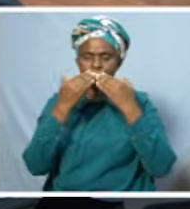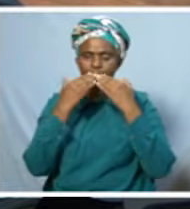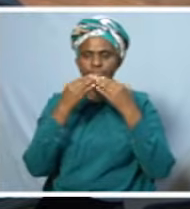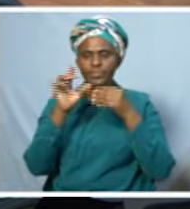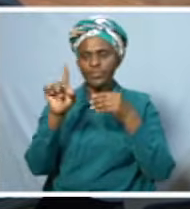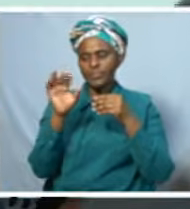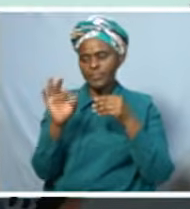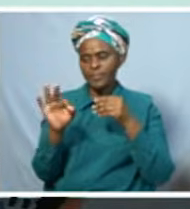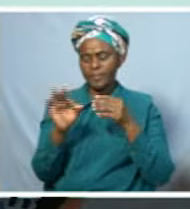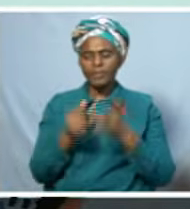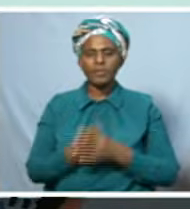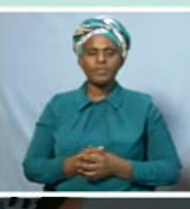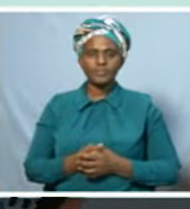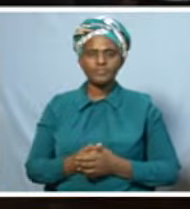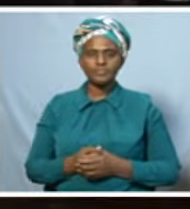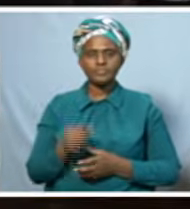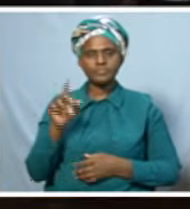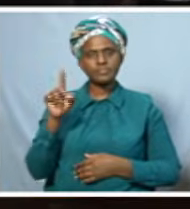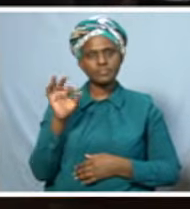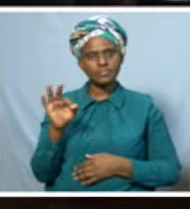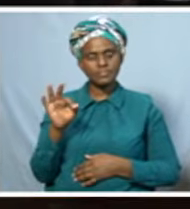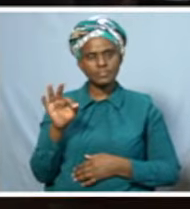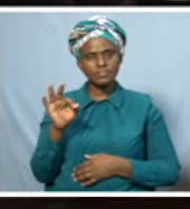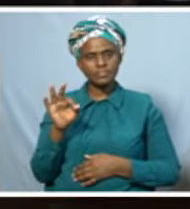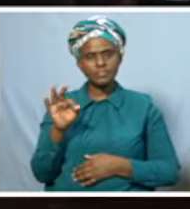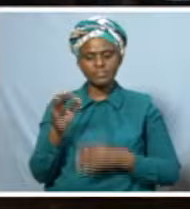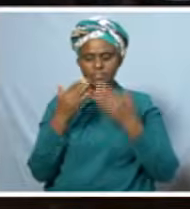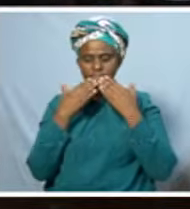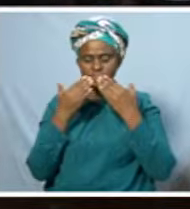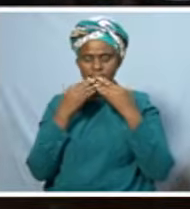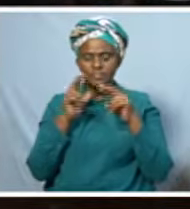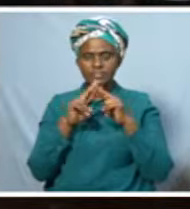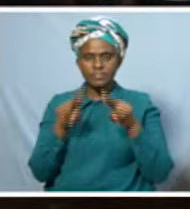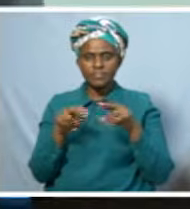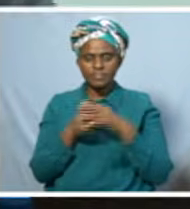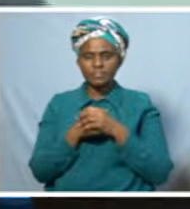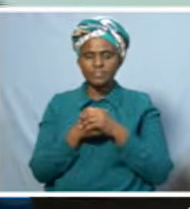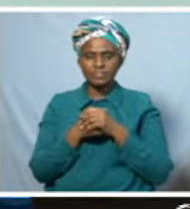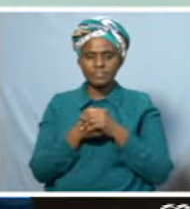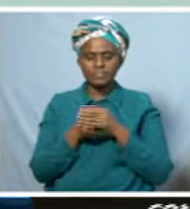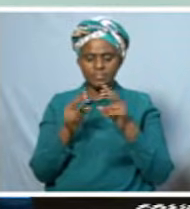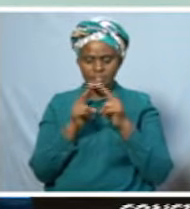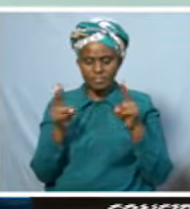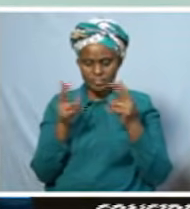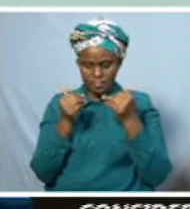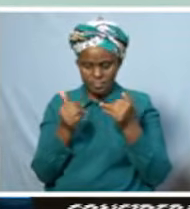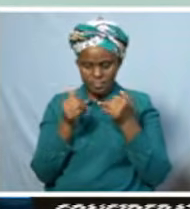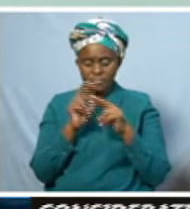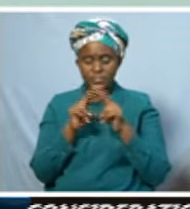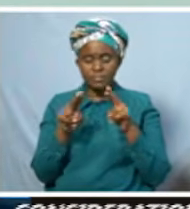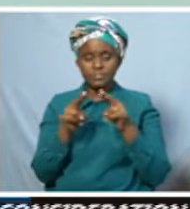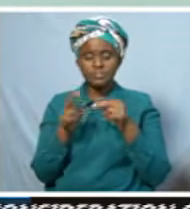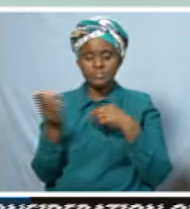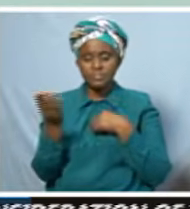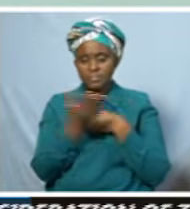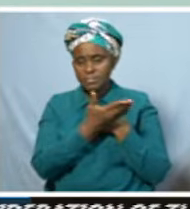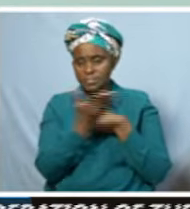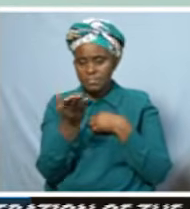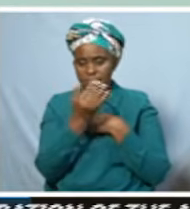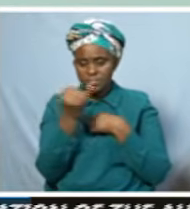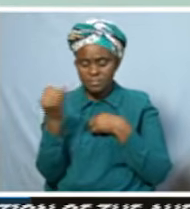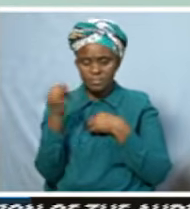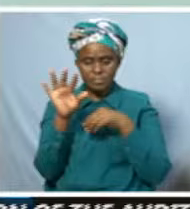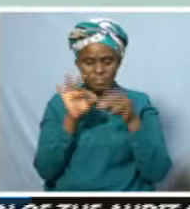DF? DF. Thank you, Chair. So, Chair, the issues were